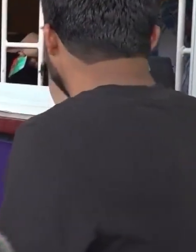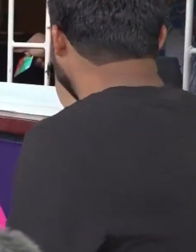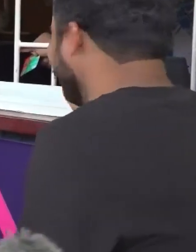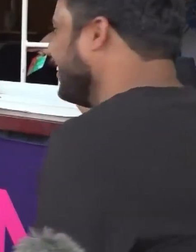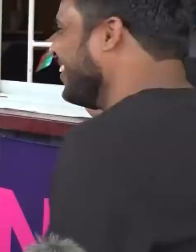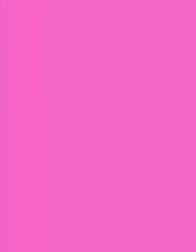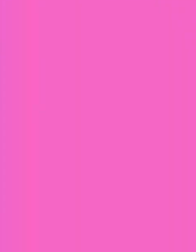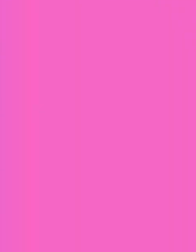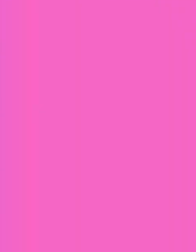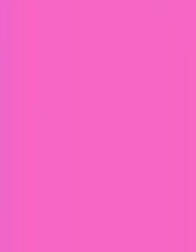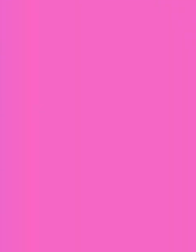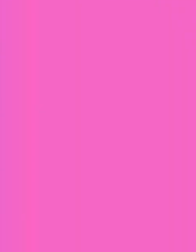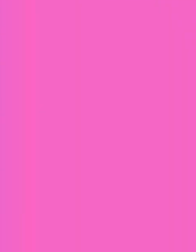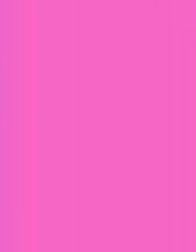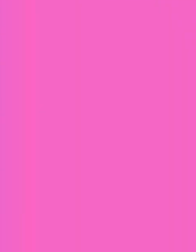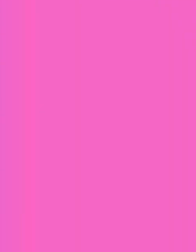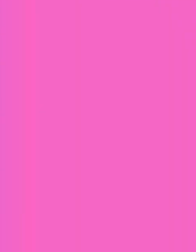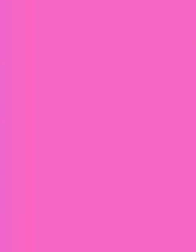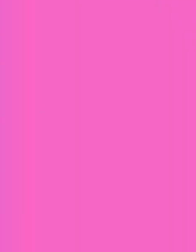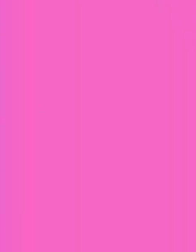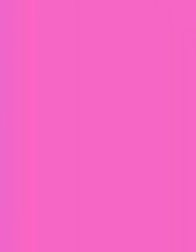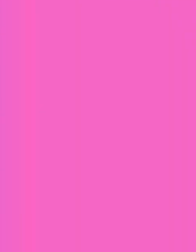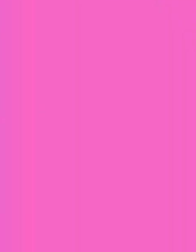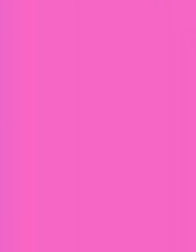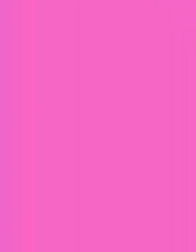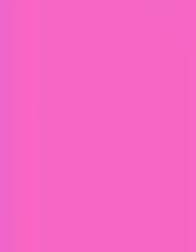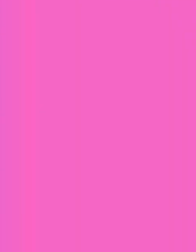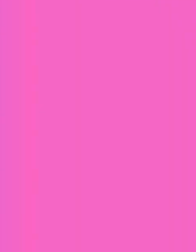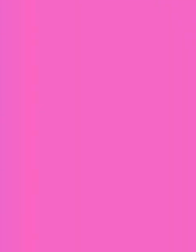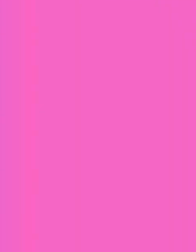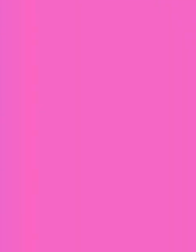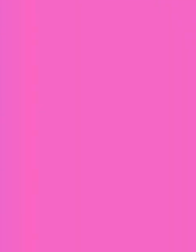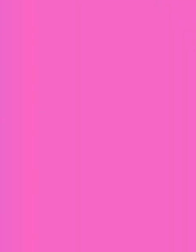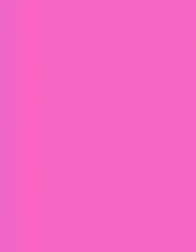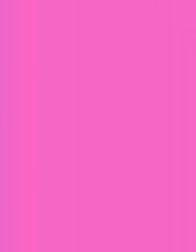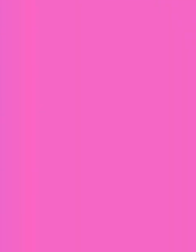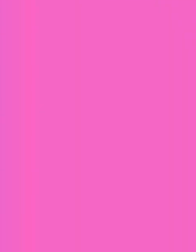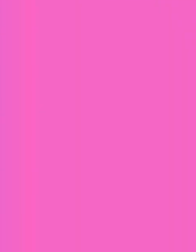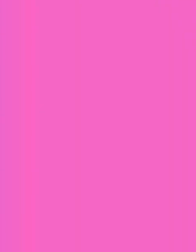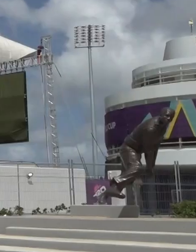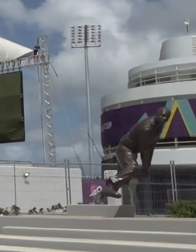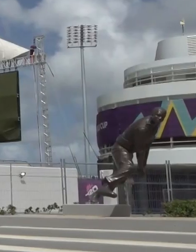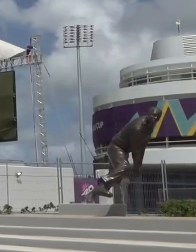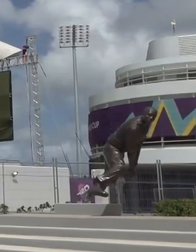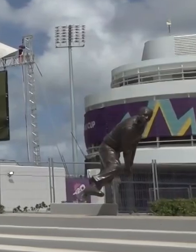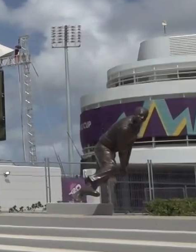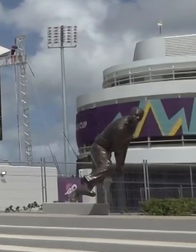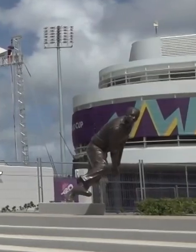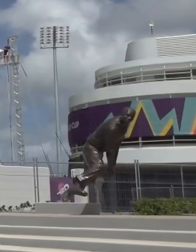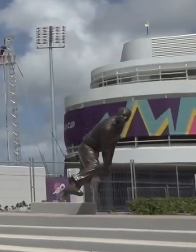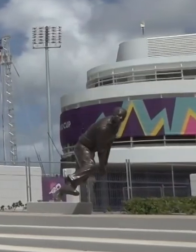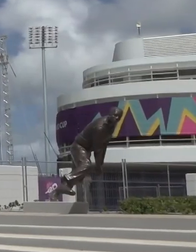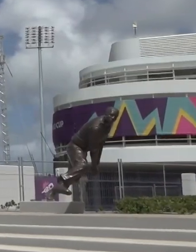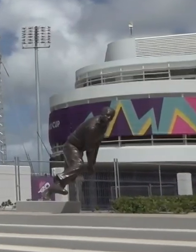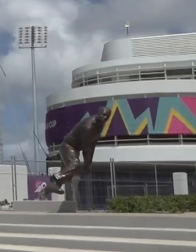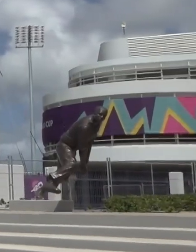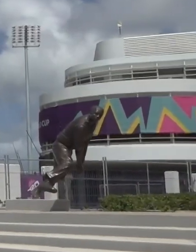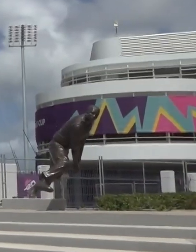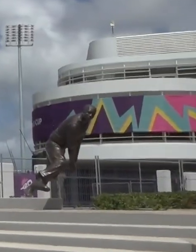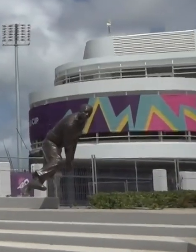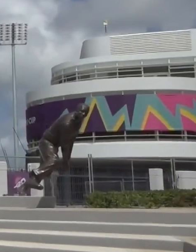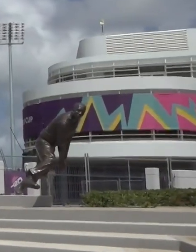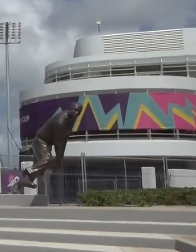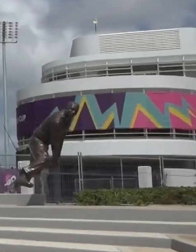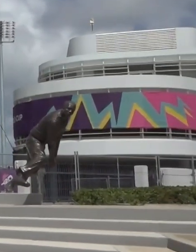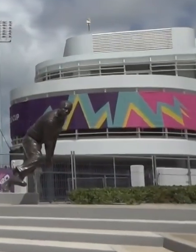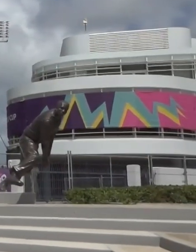It will be South Africa versus India in Saturday's World Cup final. And all eyes will be on Barbados with close to 1 billion fans